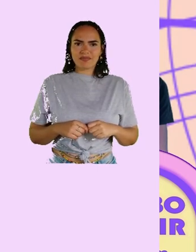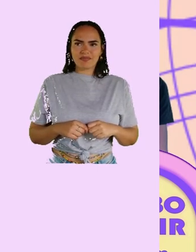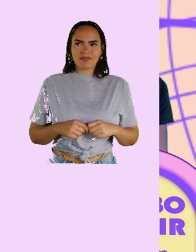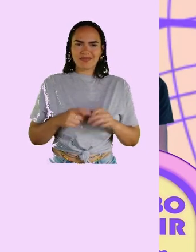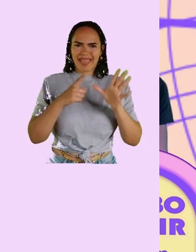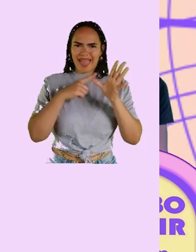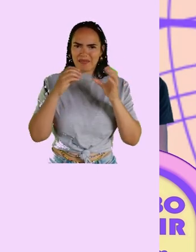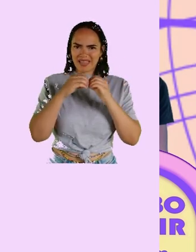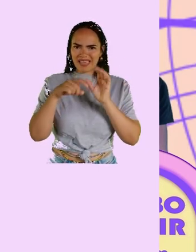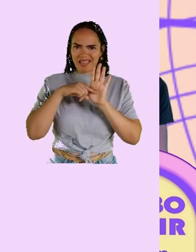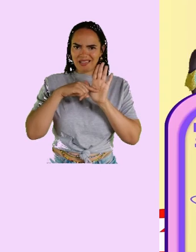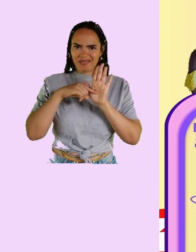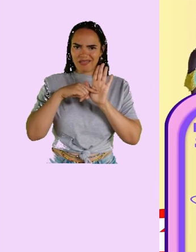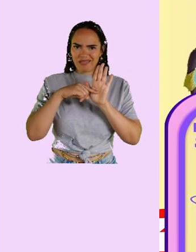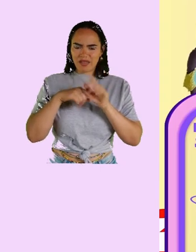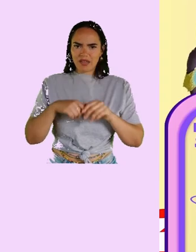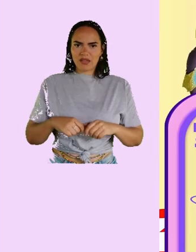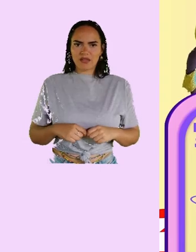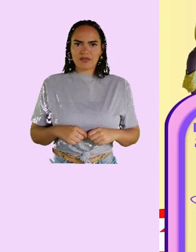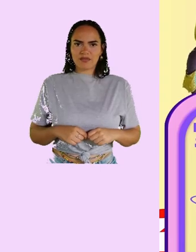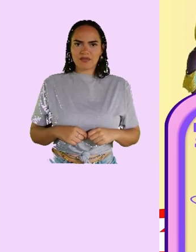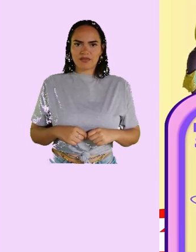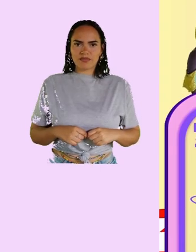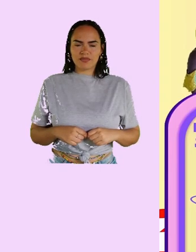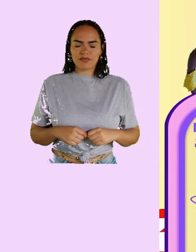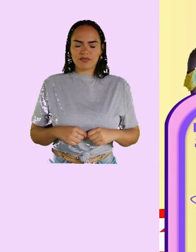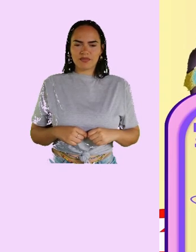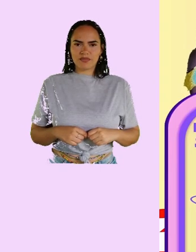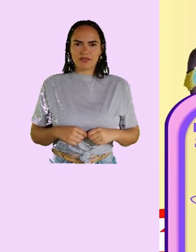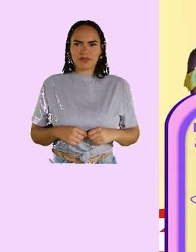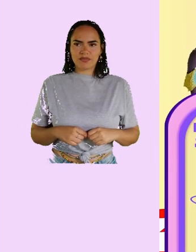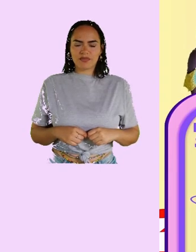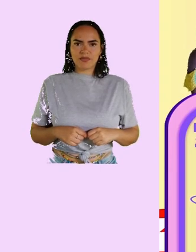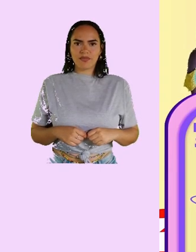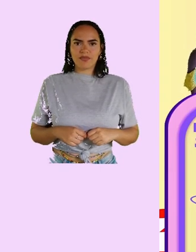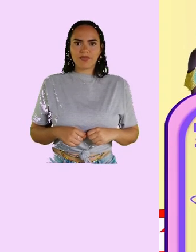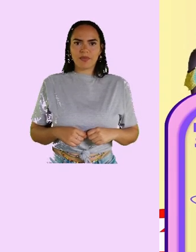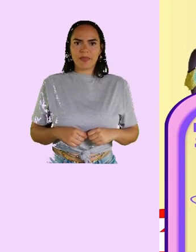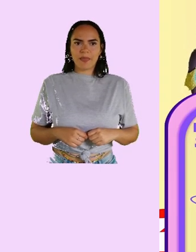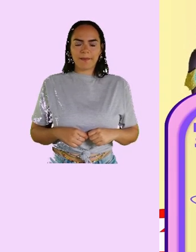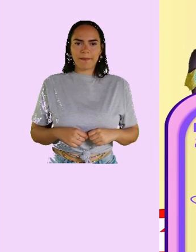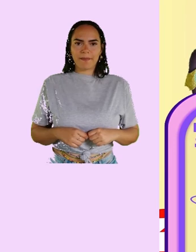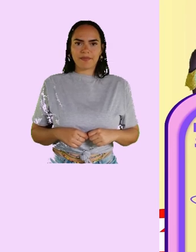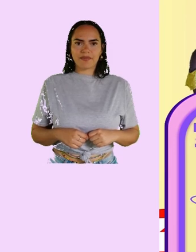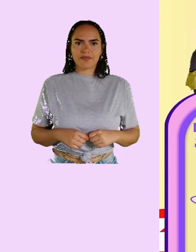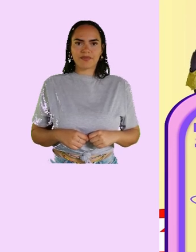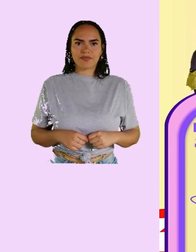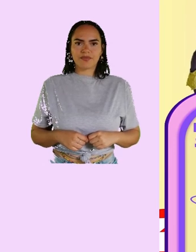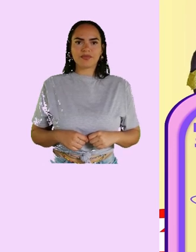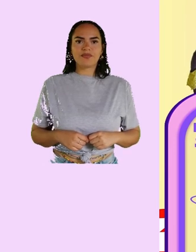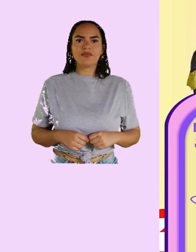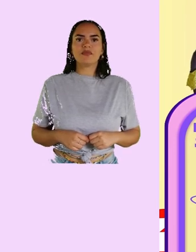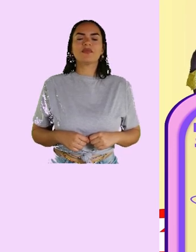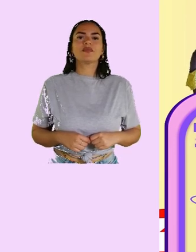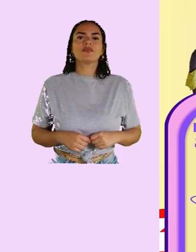AB negative? True, but not correct. The average Samiir said O negative. In mathematics, what is the